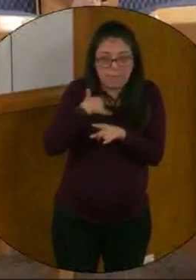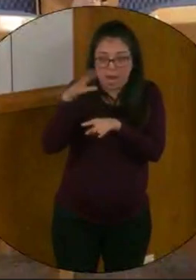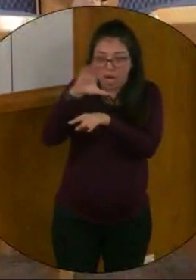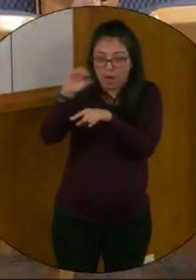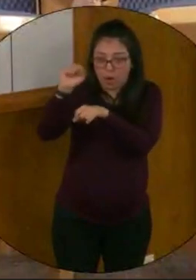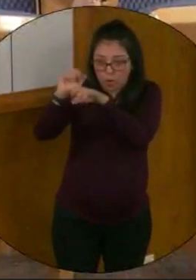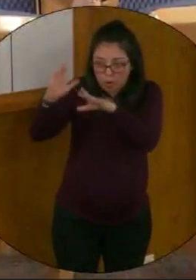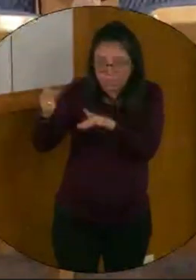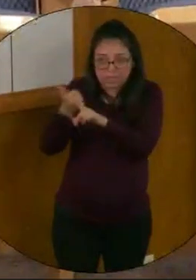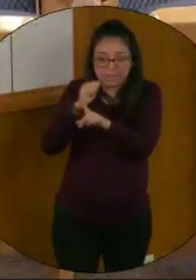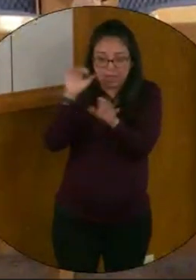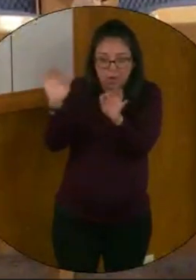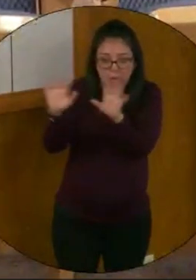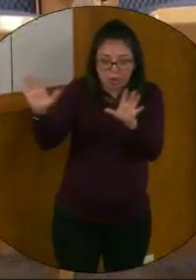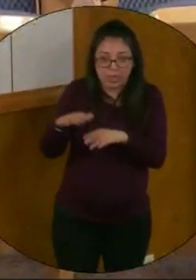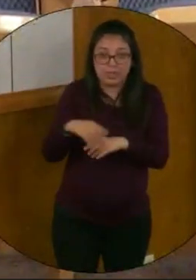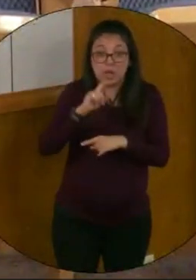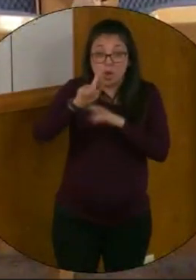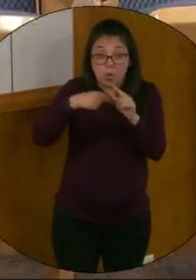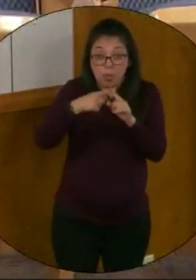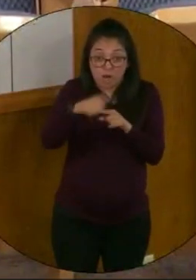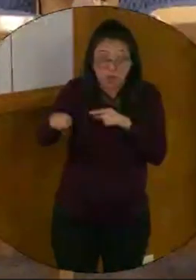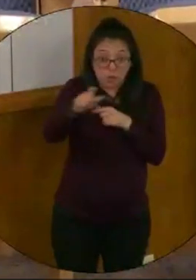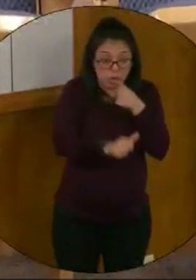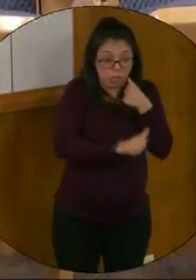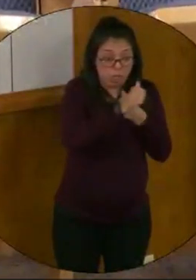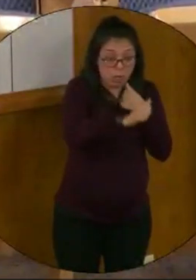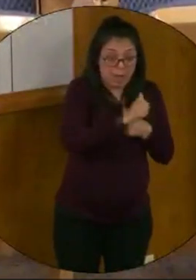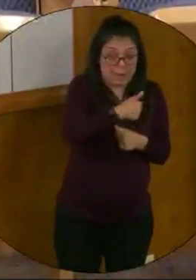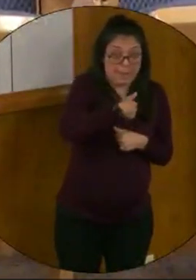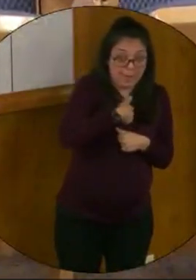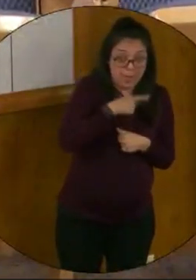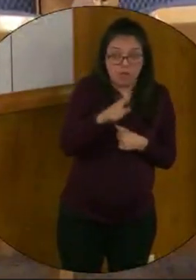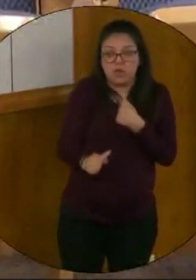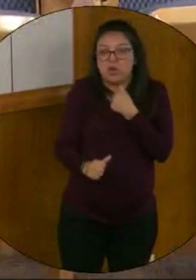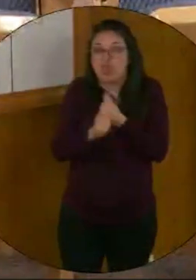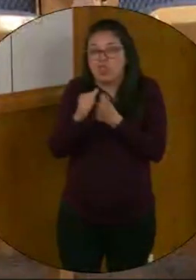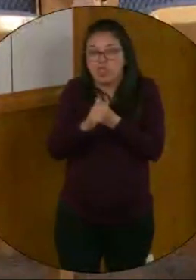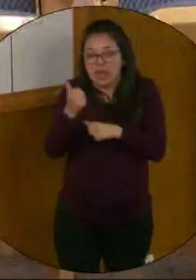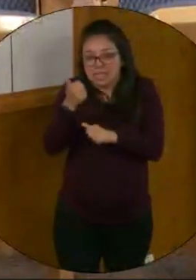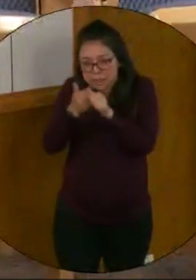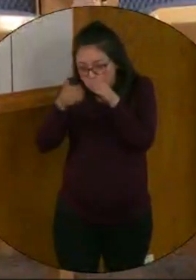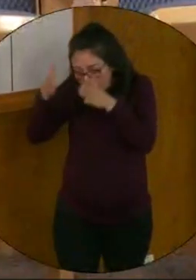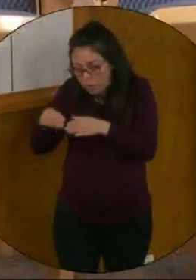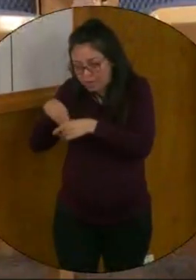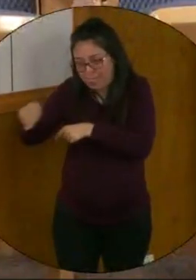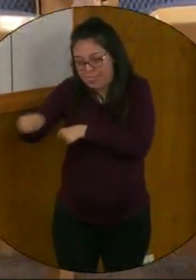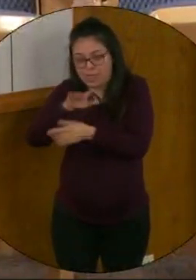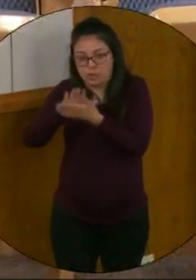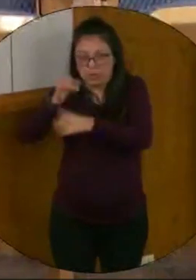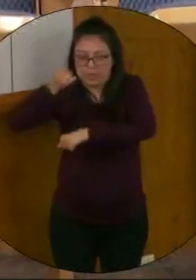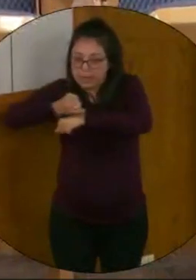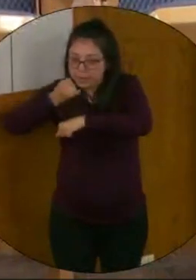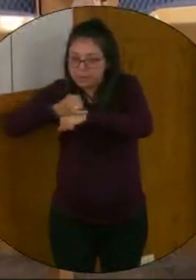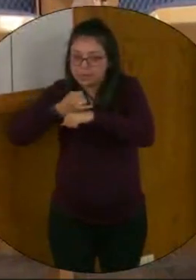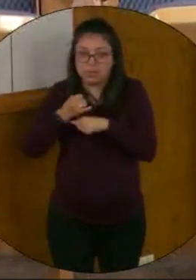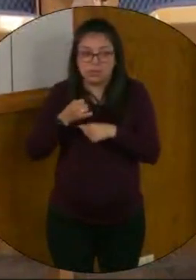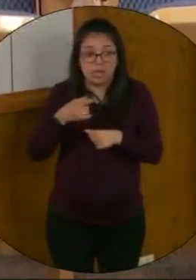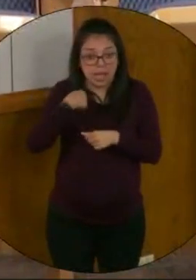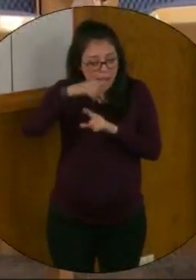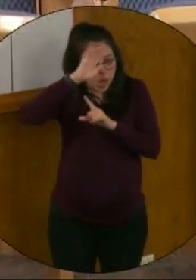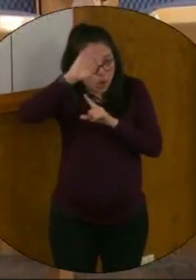is worthless. When you threatened me, you threatened every single person on that campus. And